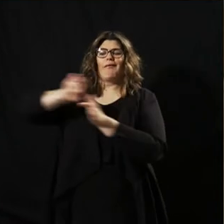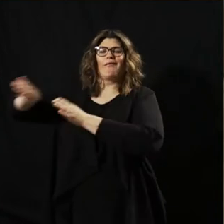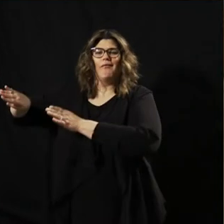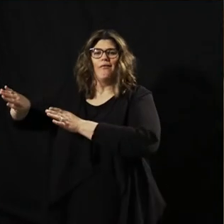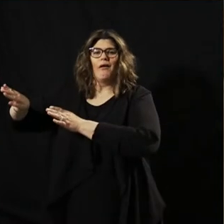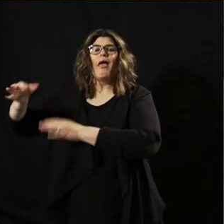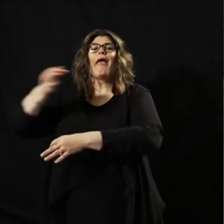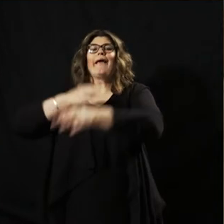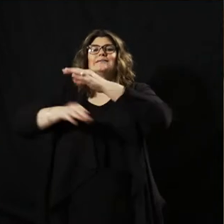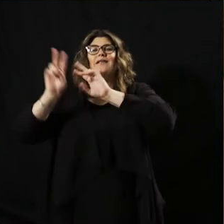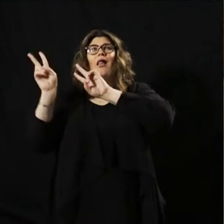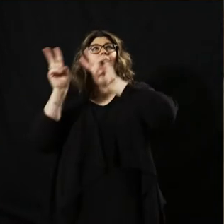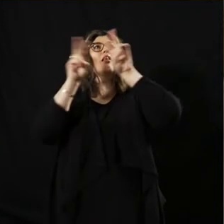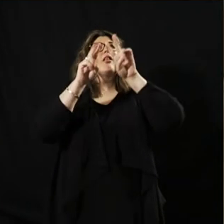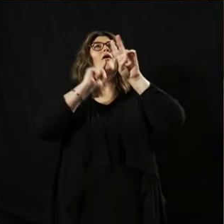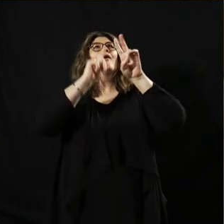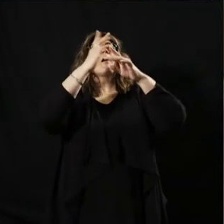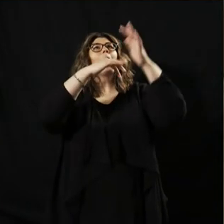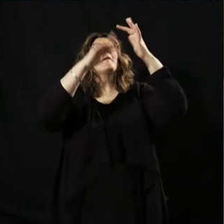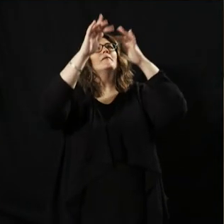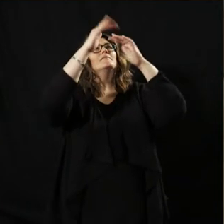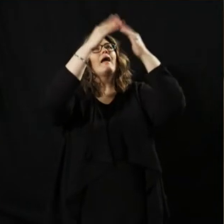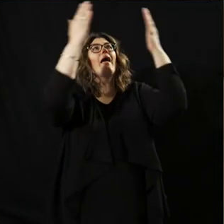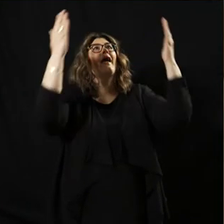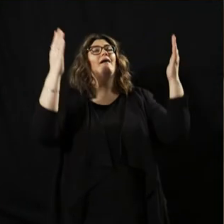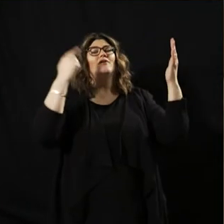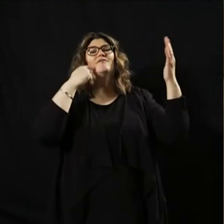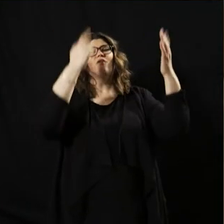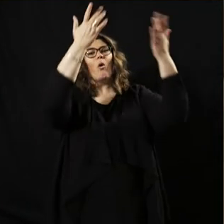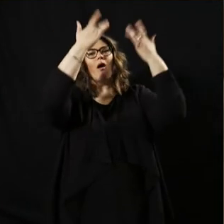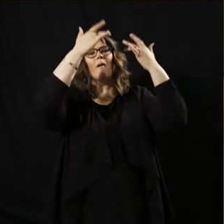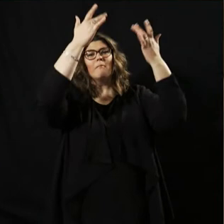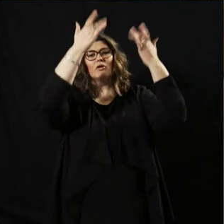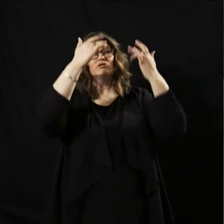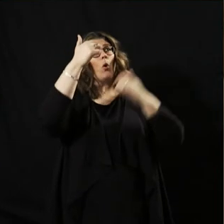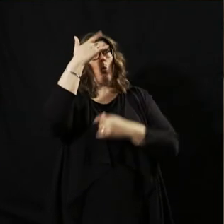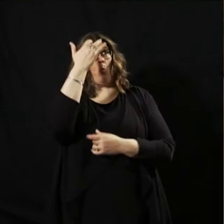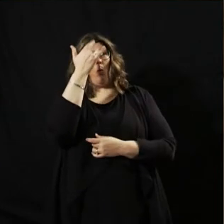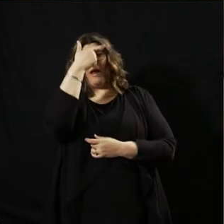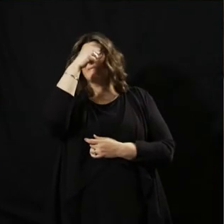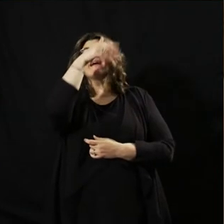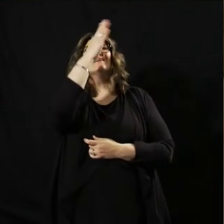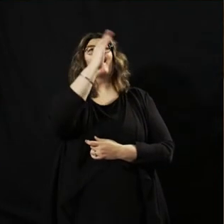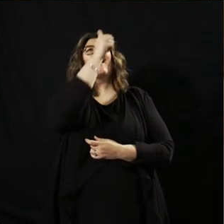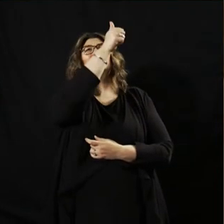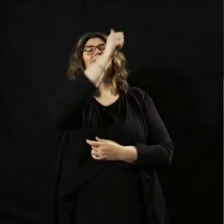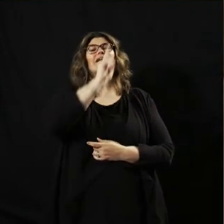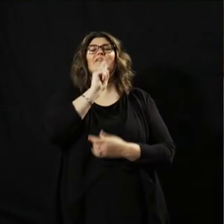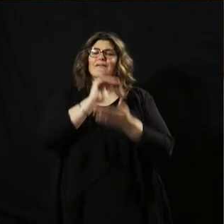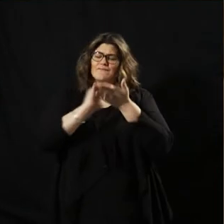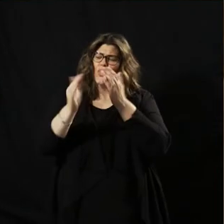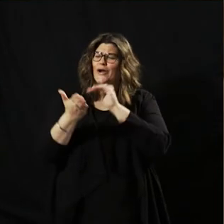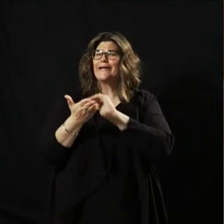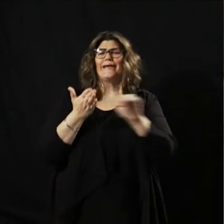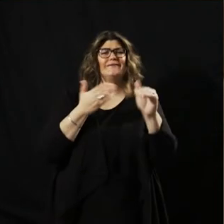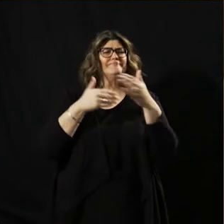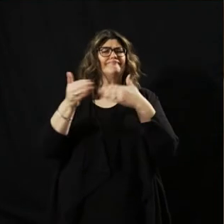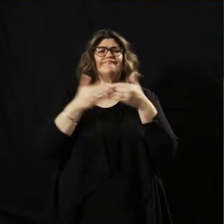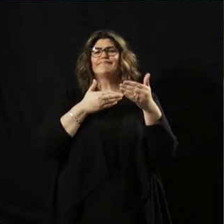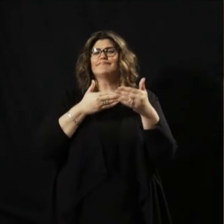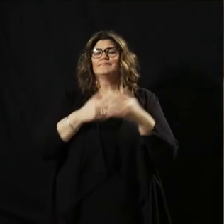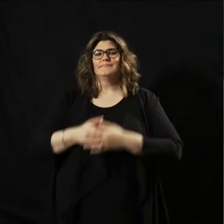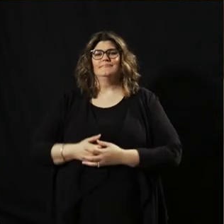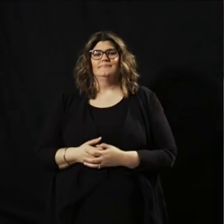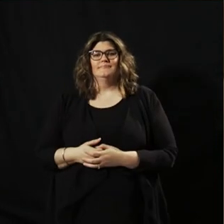mercy. To our God, who is generous in forgiving. For my thoughts are not your